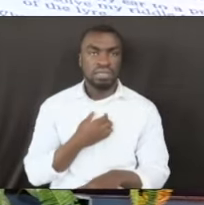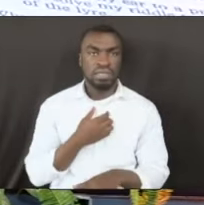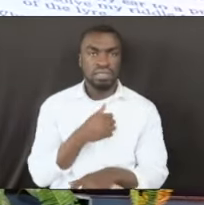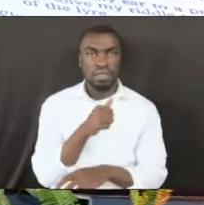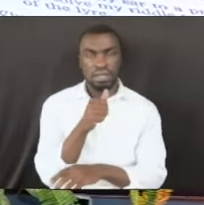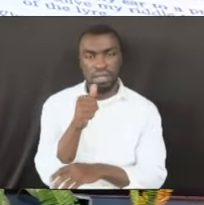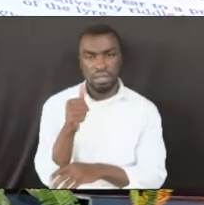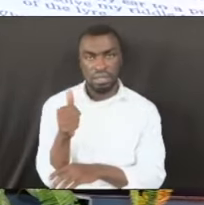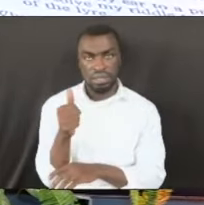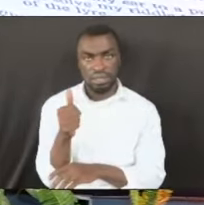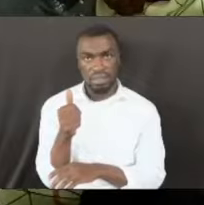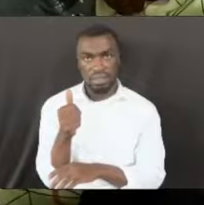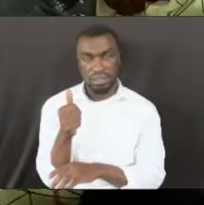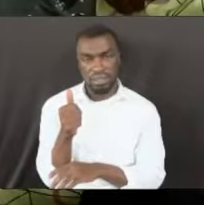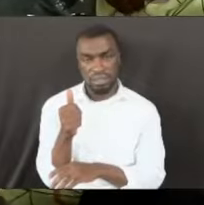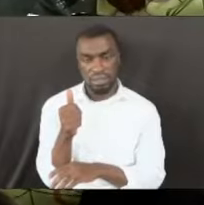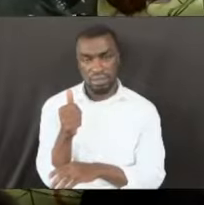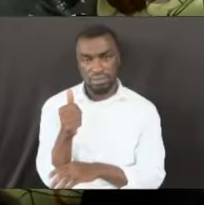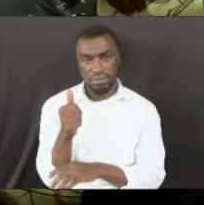wengine,